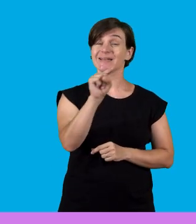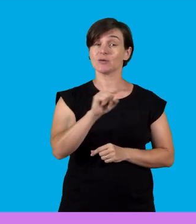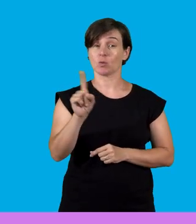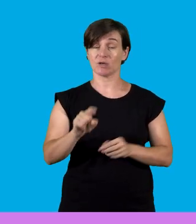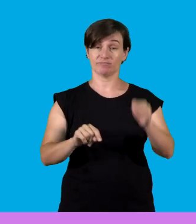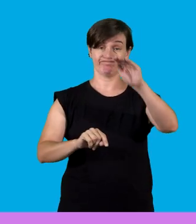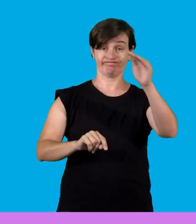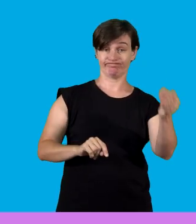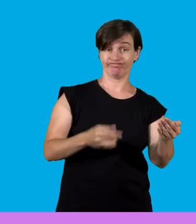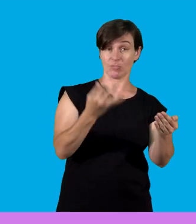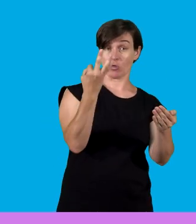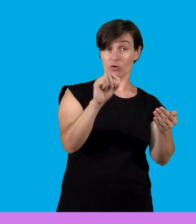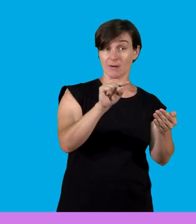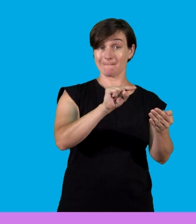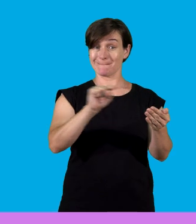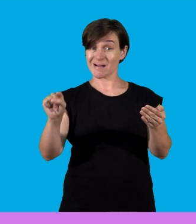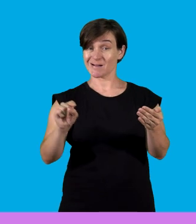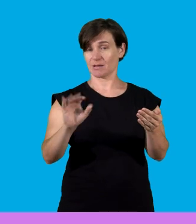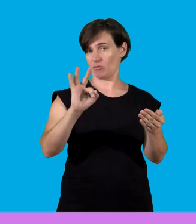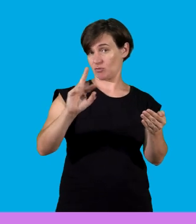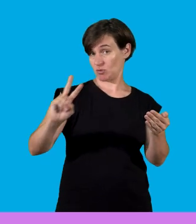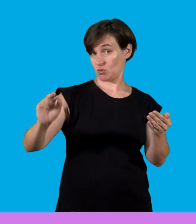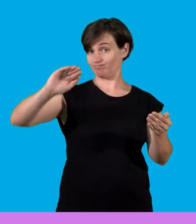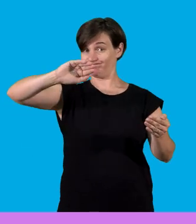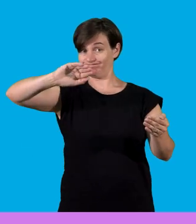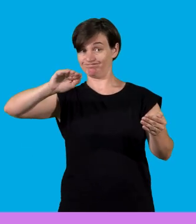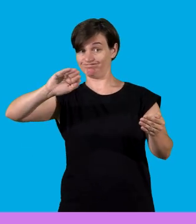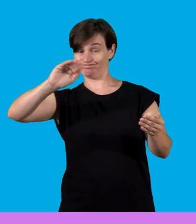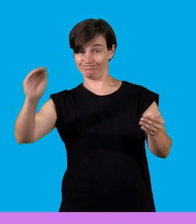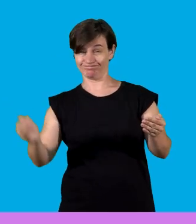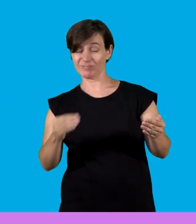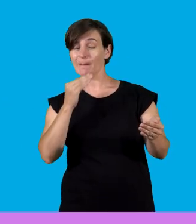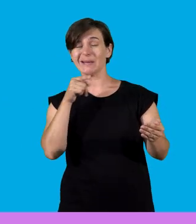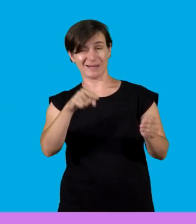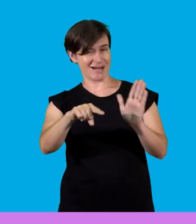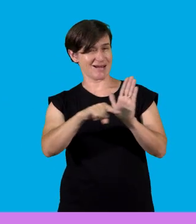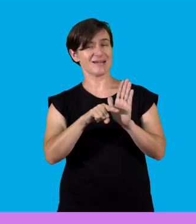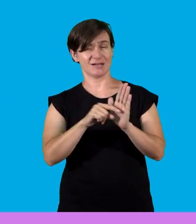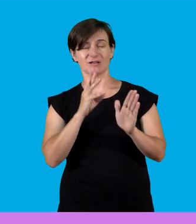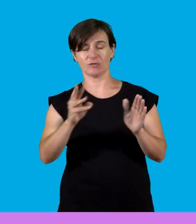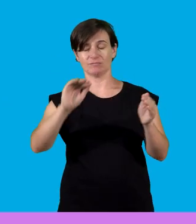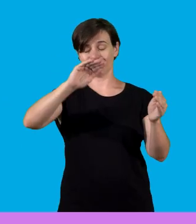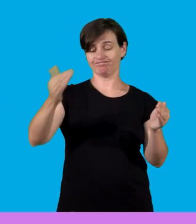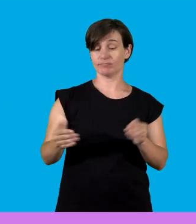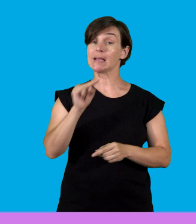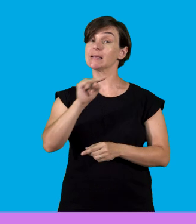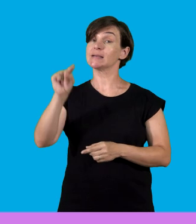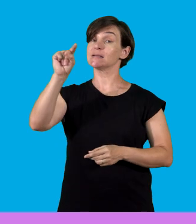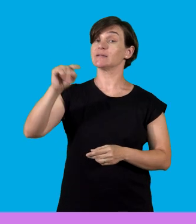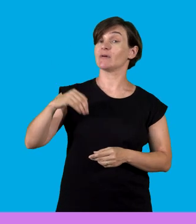30 minus 32. There we can see we're going into a negative, divided